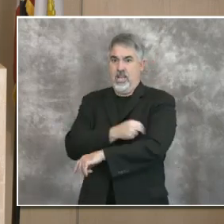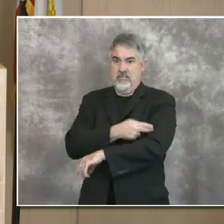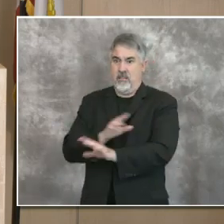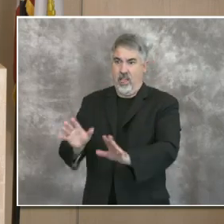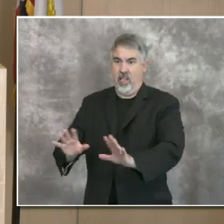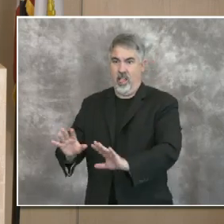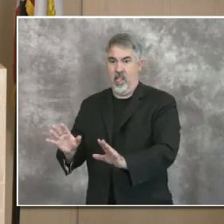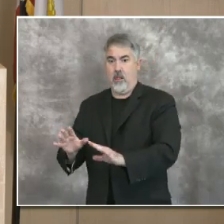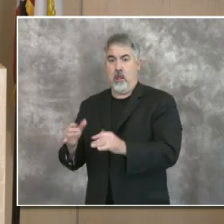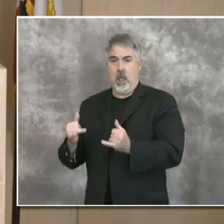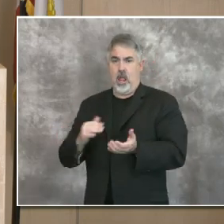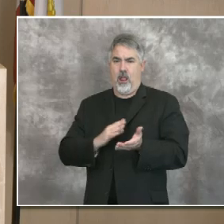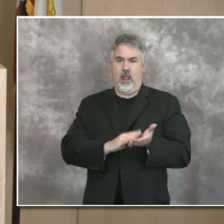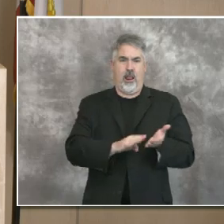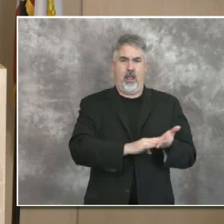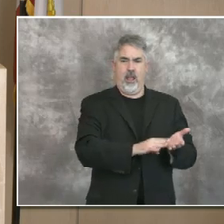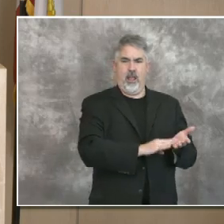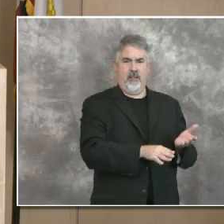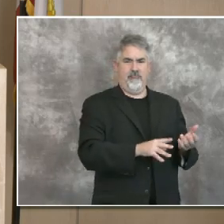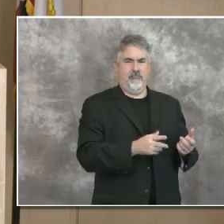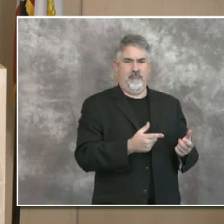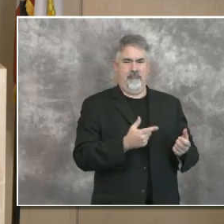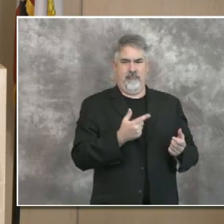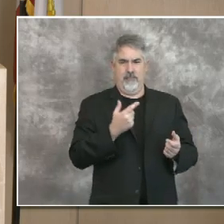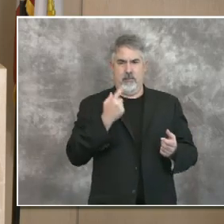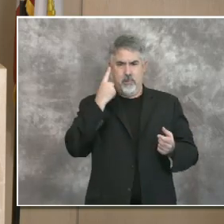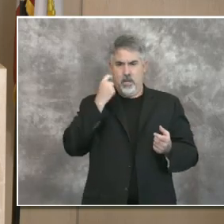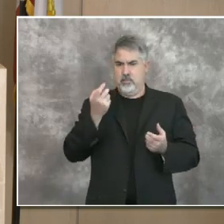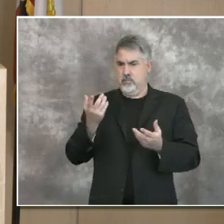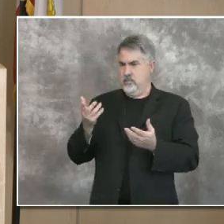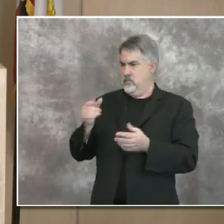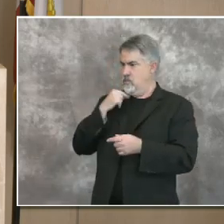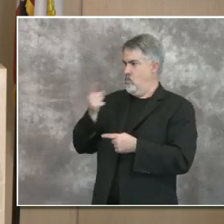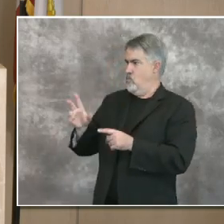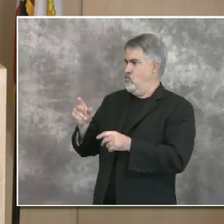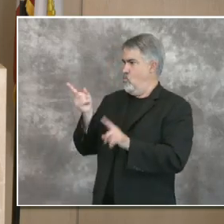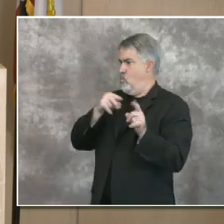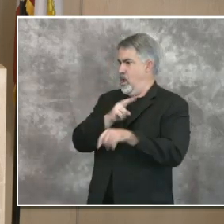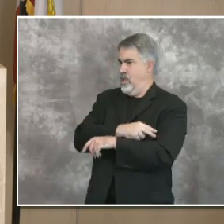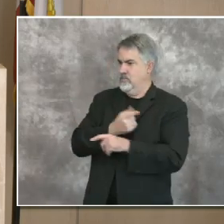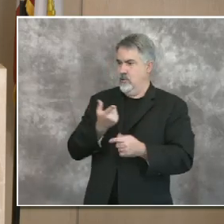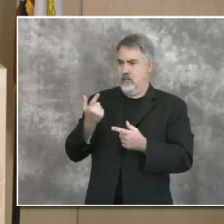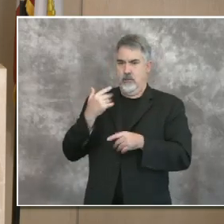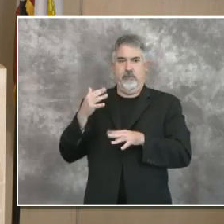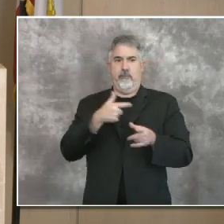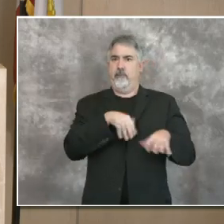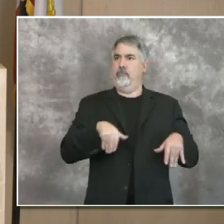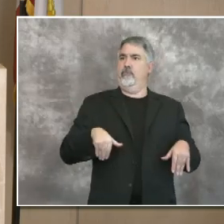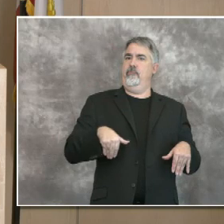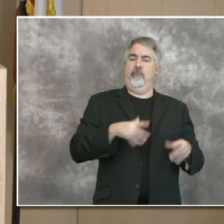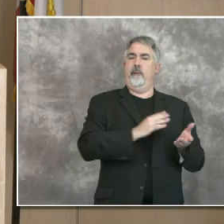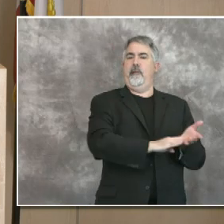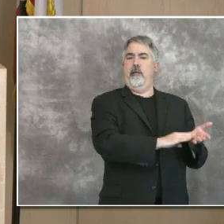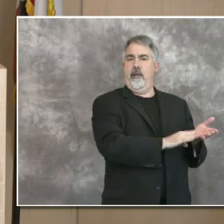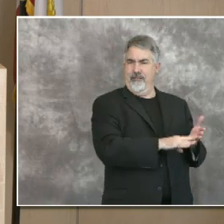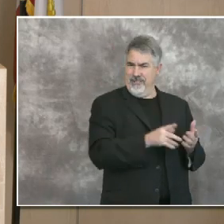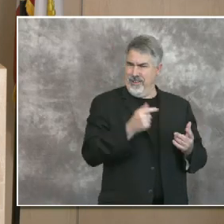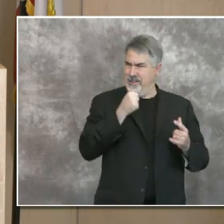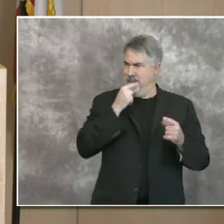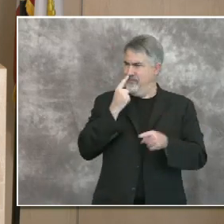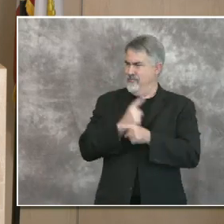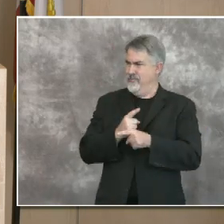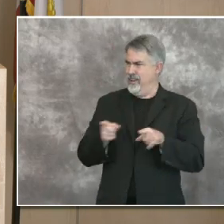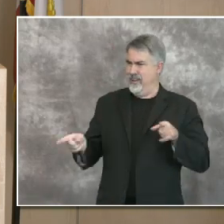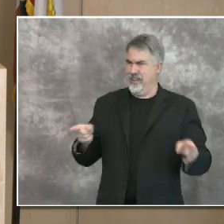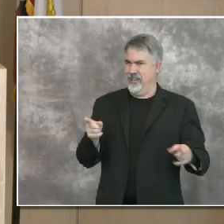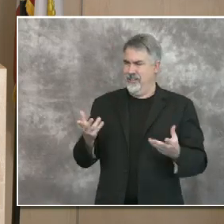are sort of like an unintended consequence? Well, actually, what happened is exactly what we wanted to happen, and that is